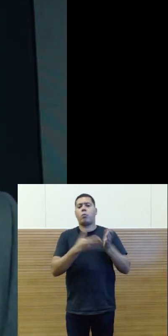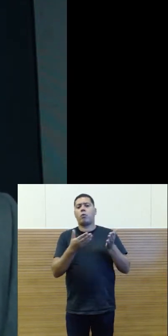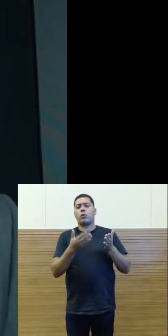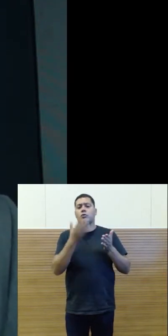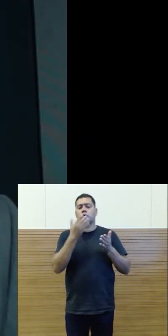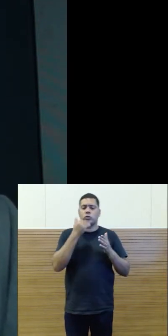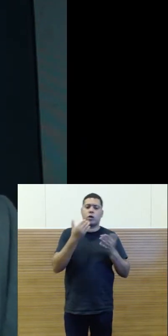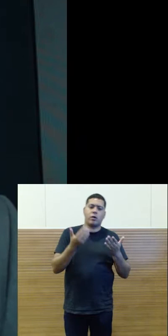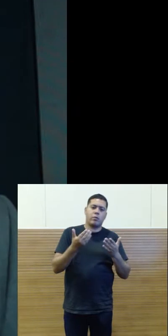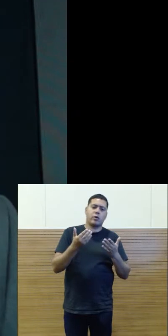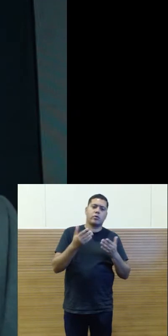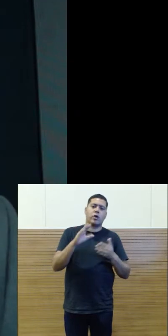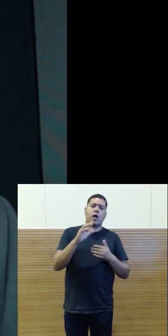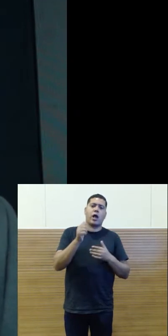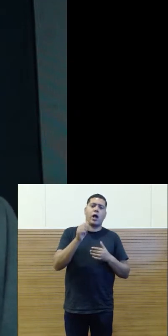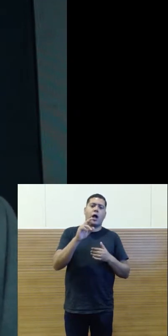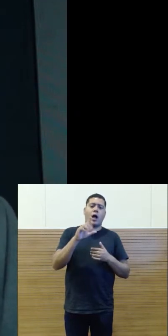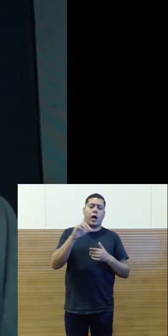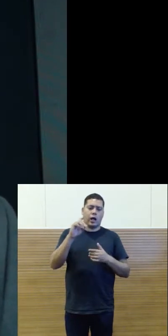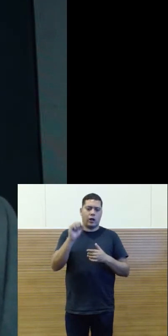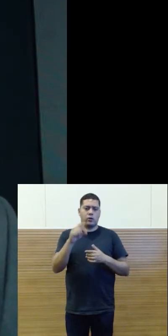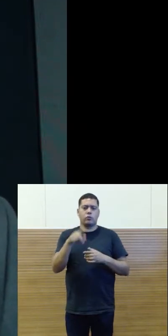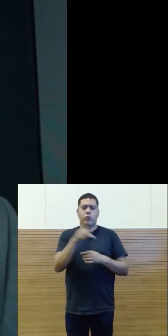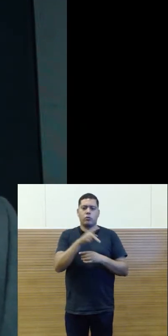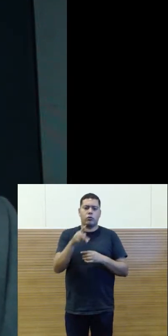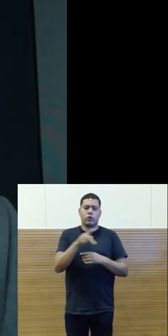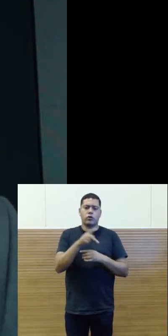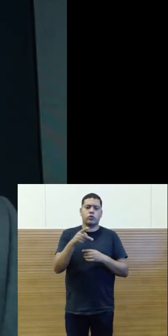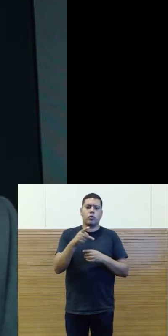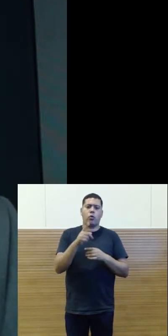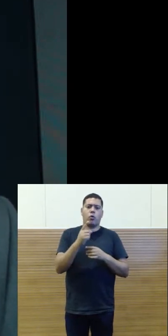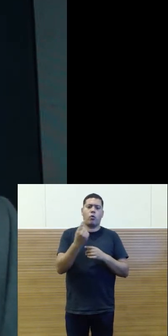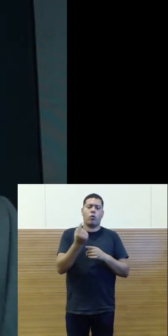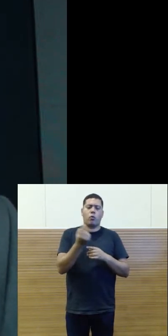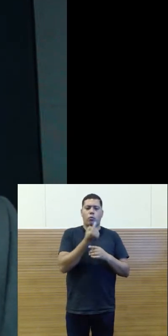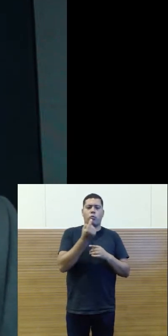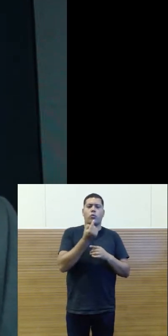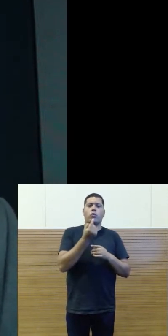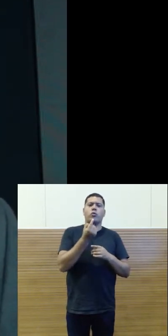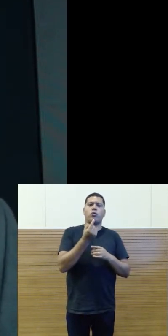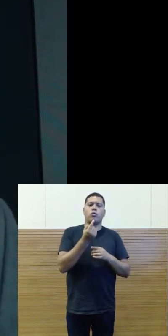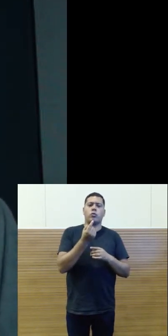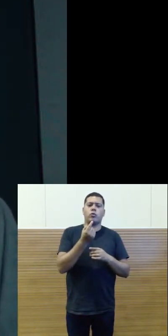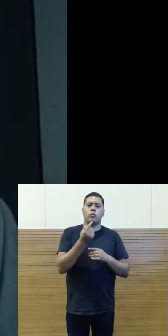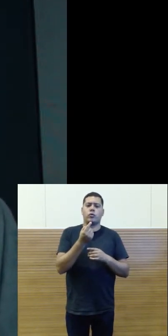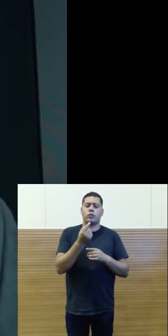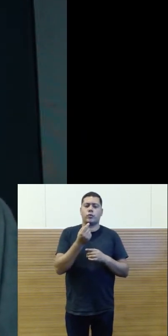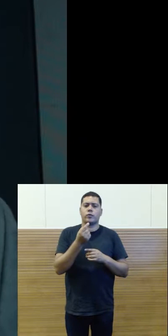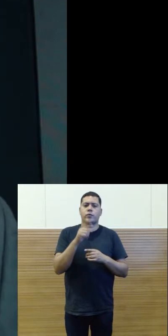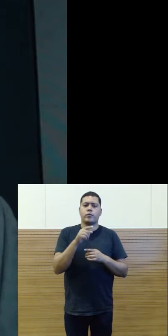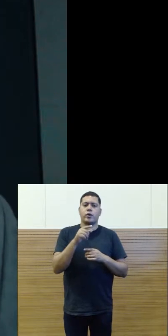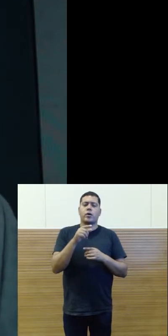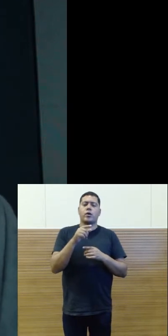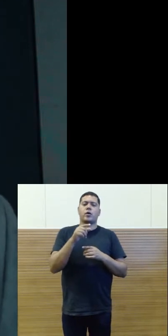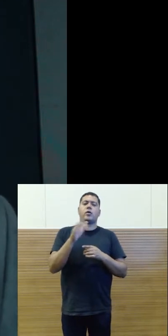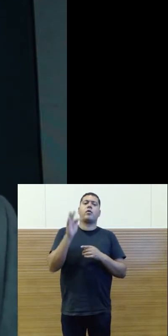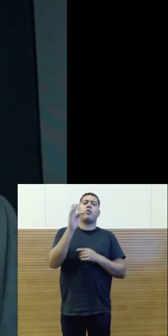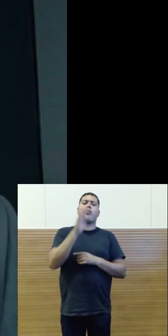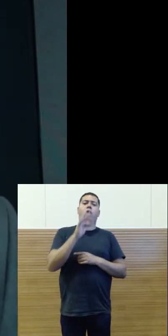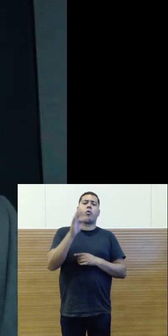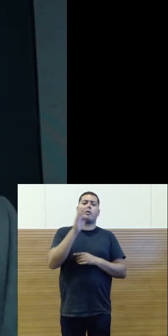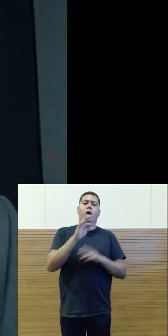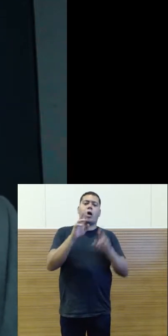the processing of these foods. Carlos Monteiro is a tenured professor of the Department of Nutrition